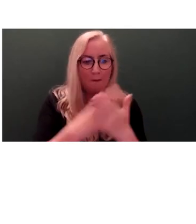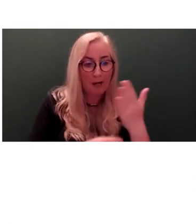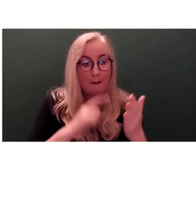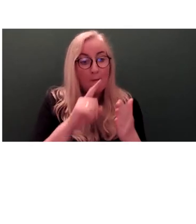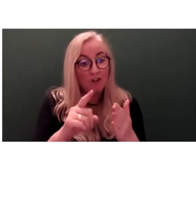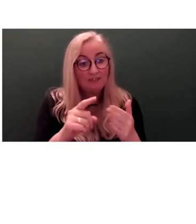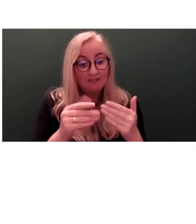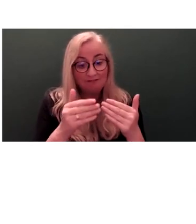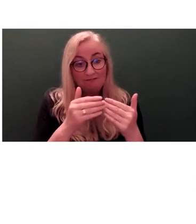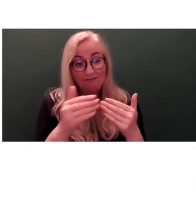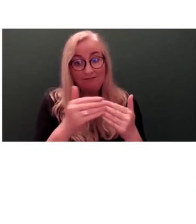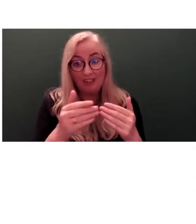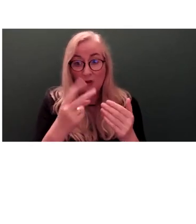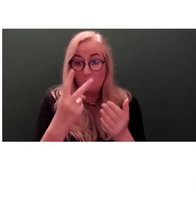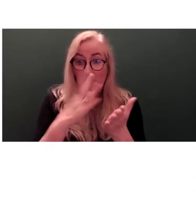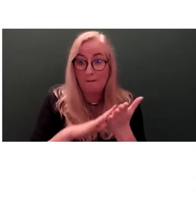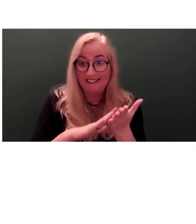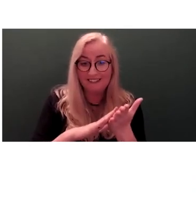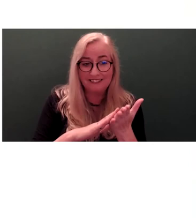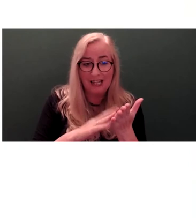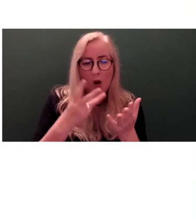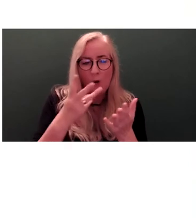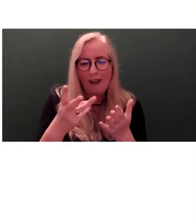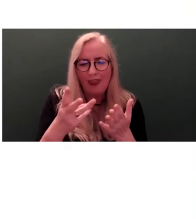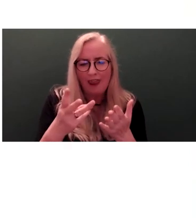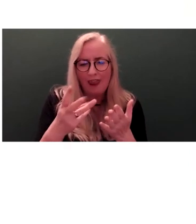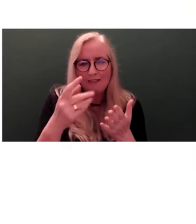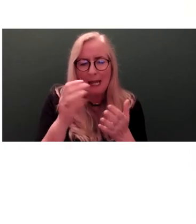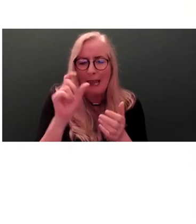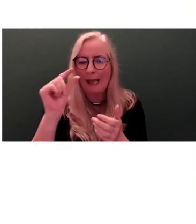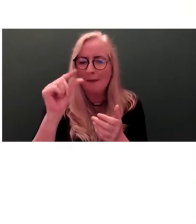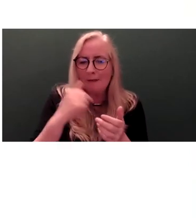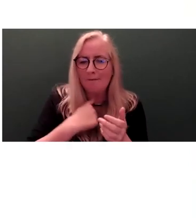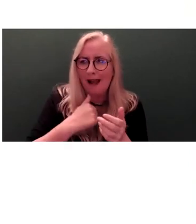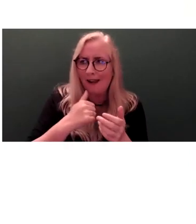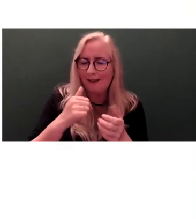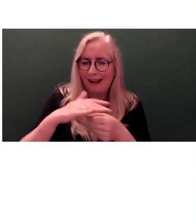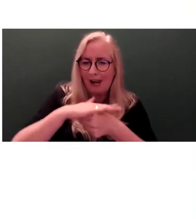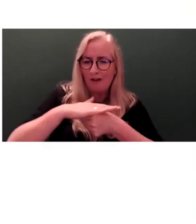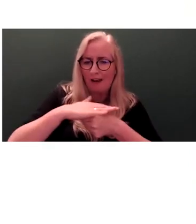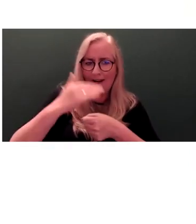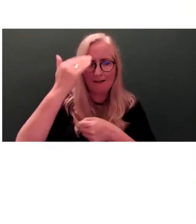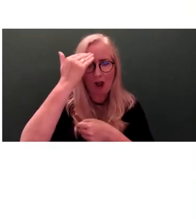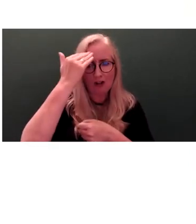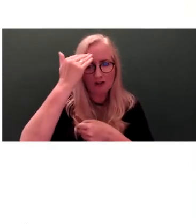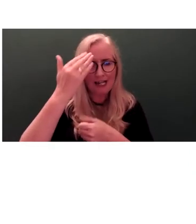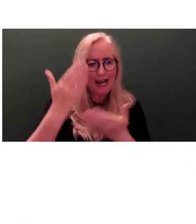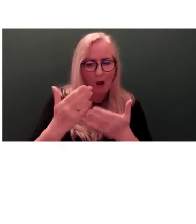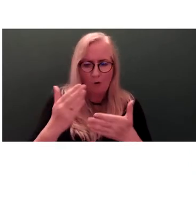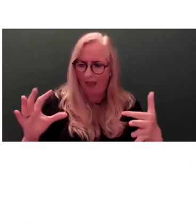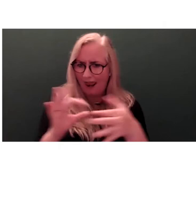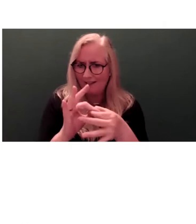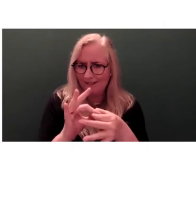of 2 minutes, I'll partly sort of draw on my sort of knowledge of other areas and how they relate. And